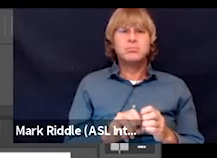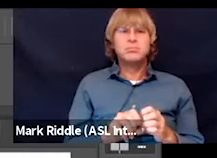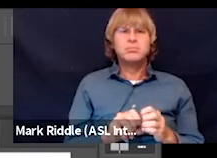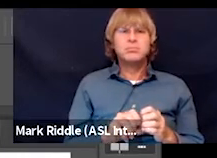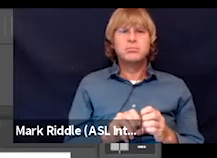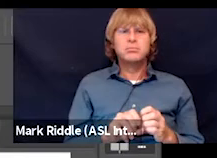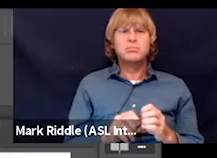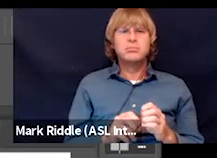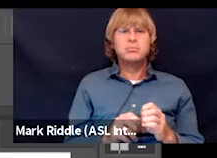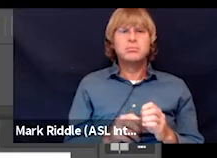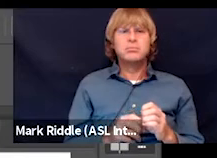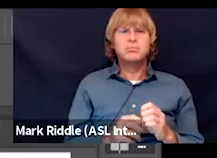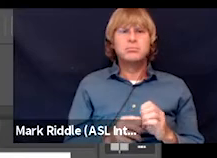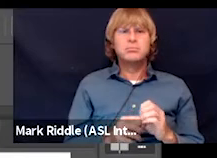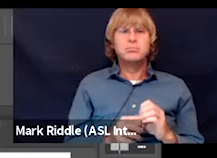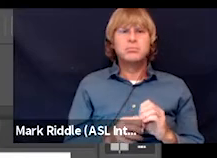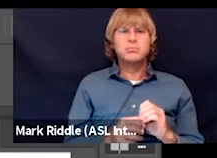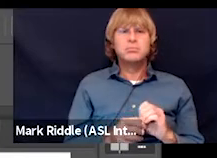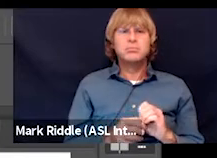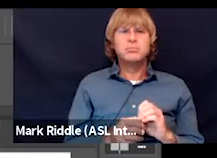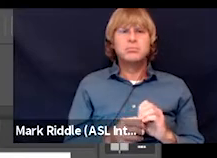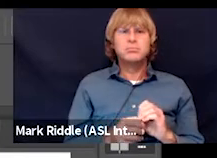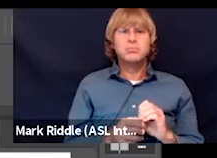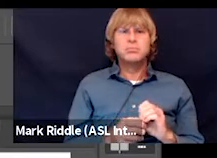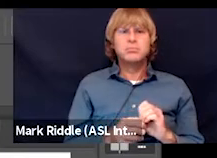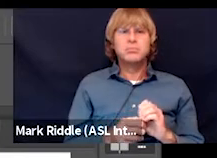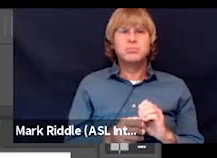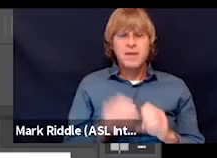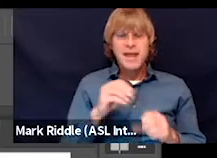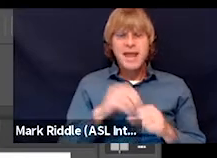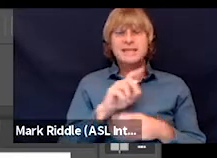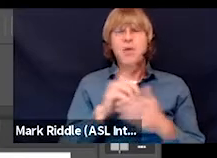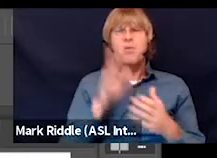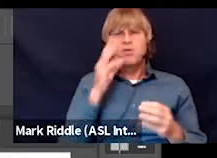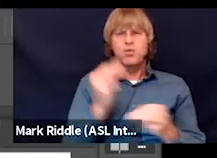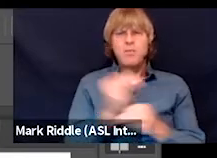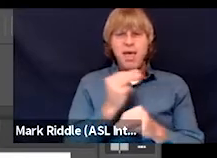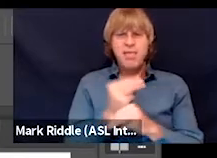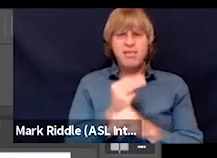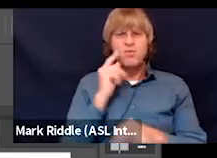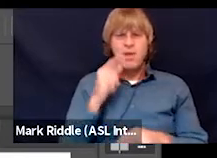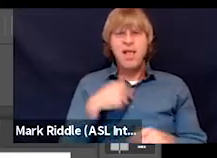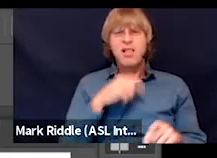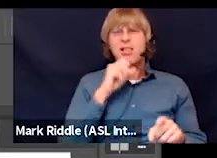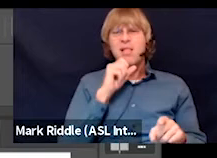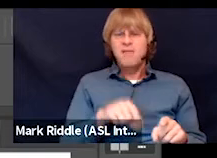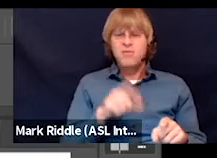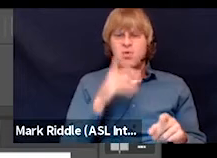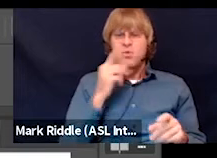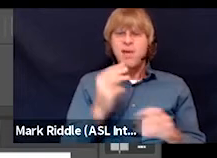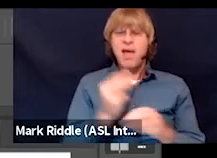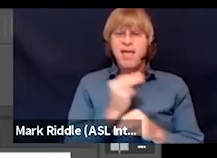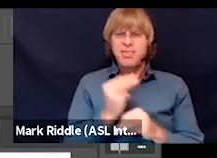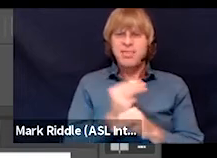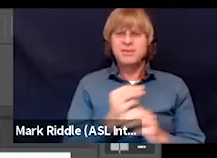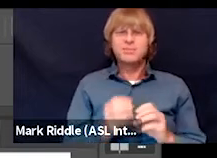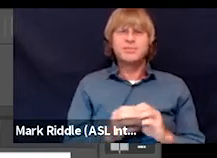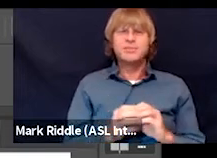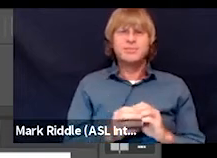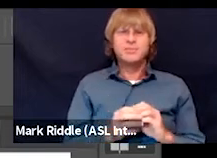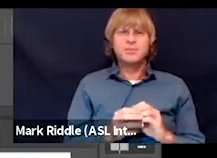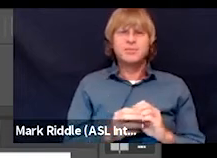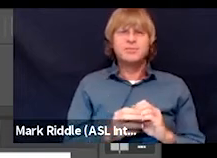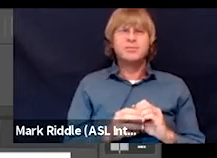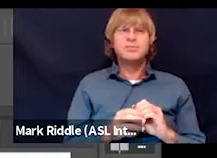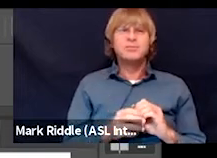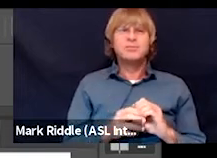All right. InDesign does math for you. I love the fact that InDesign does math for you. So again, I'm going to